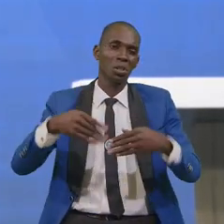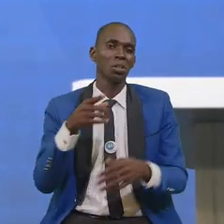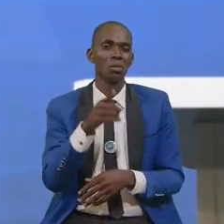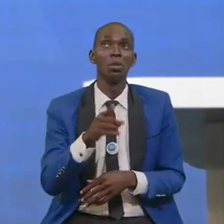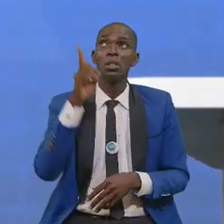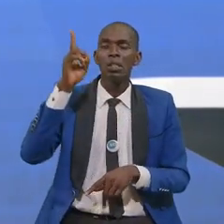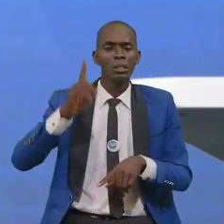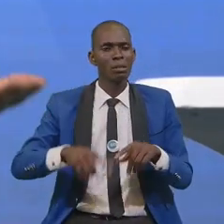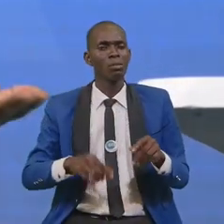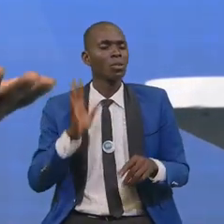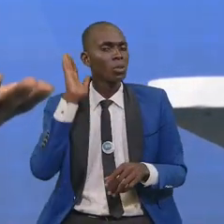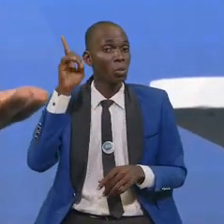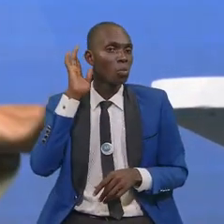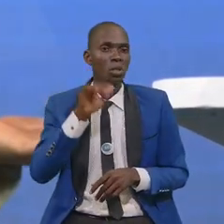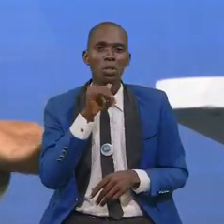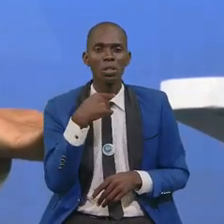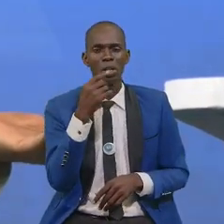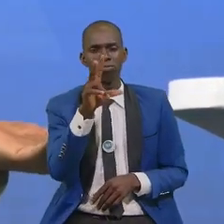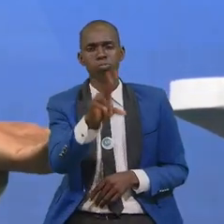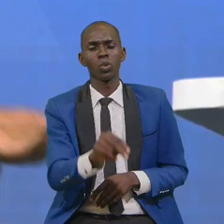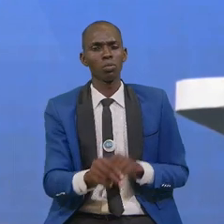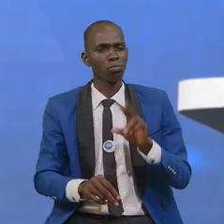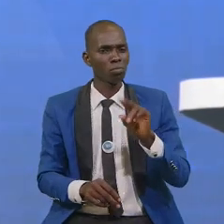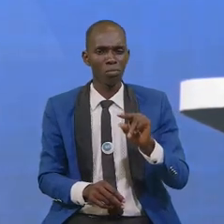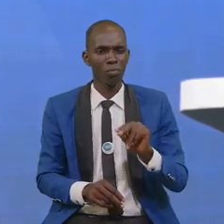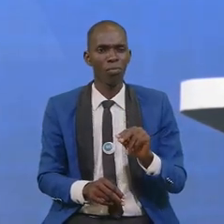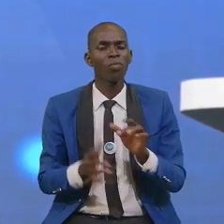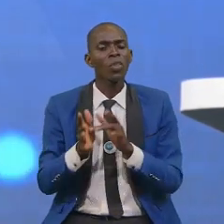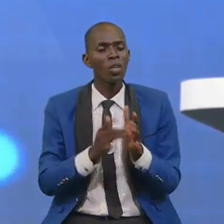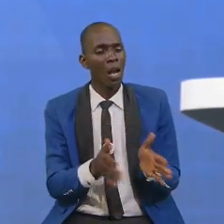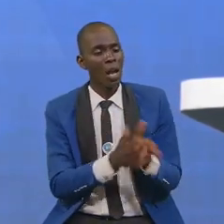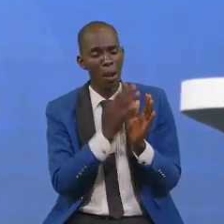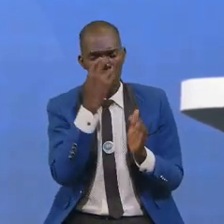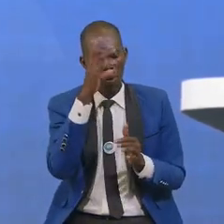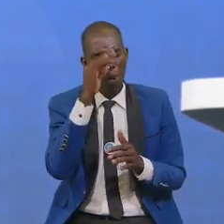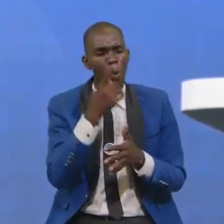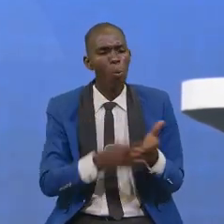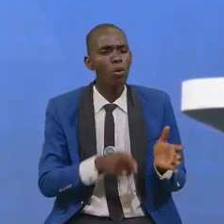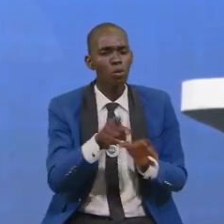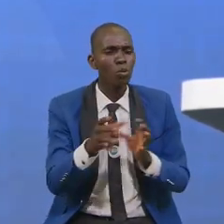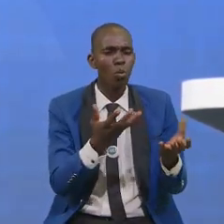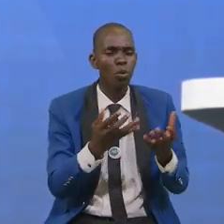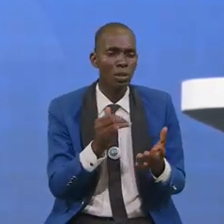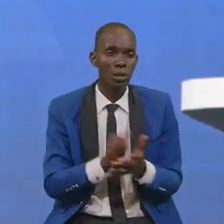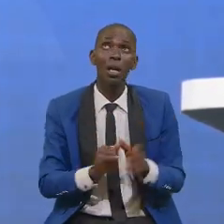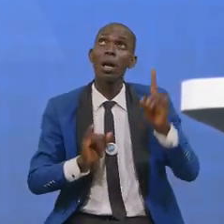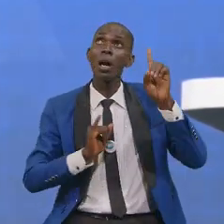no. Jesus said, what wilt thou that I should do unto